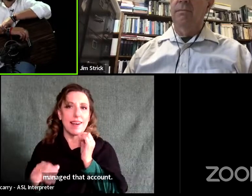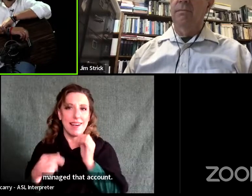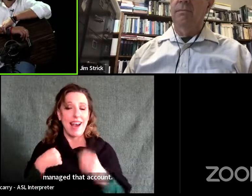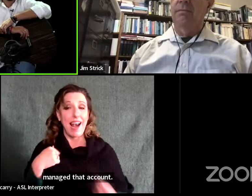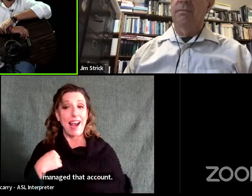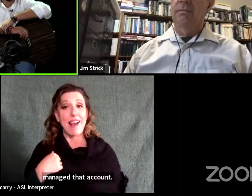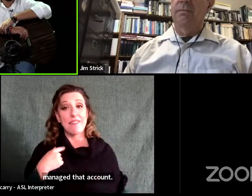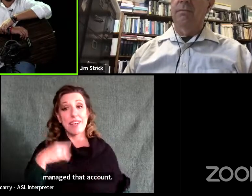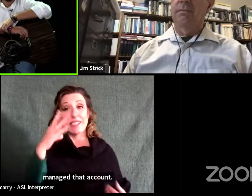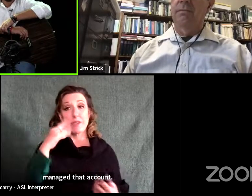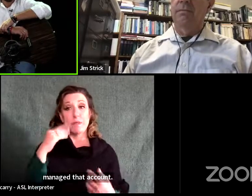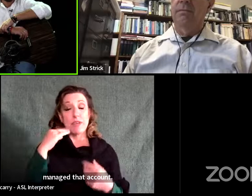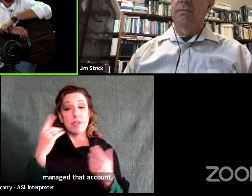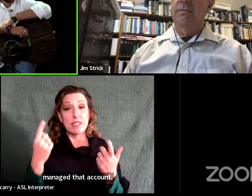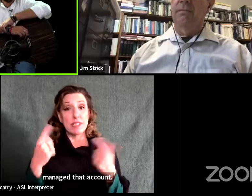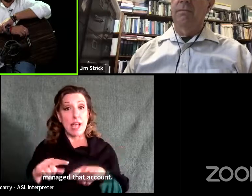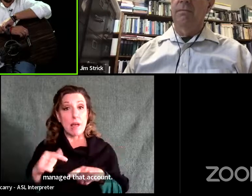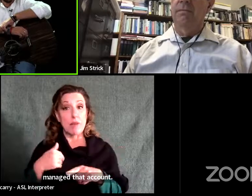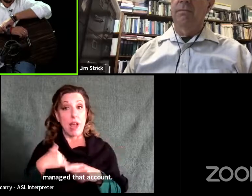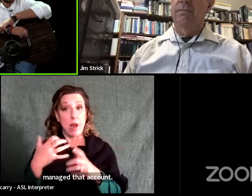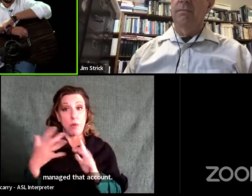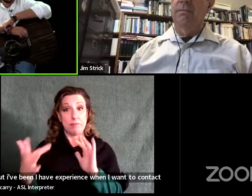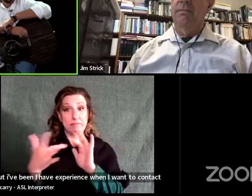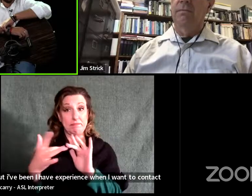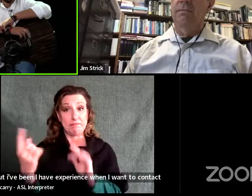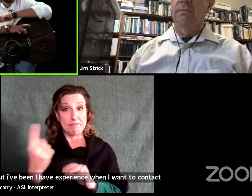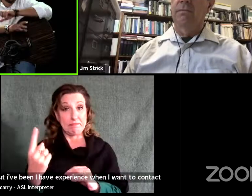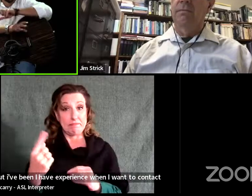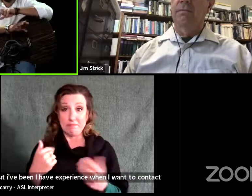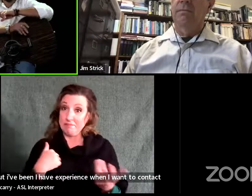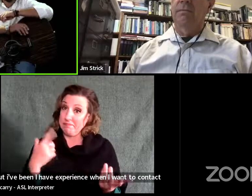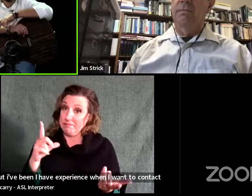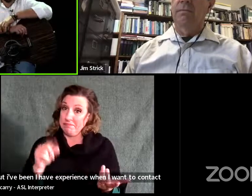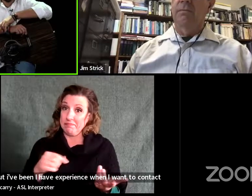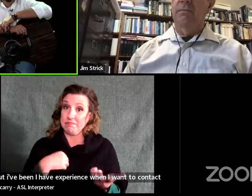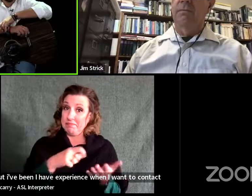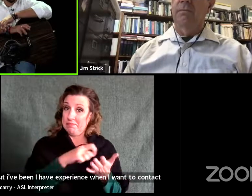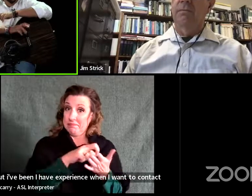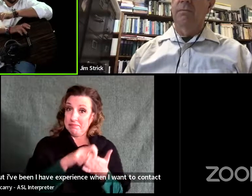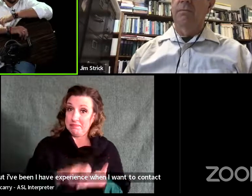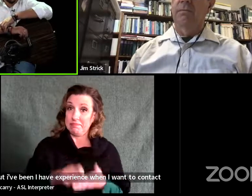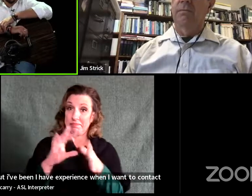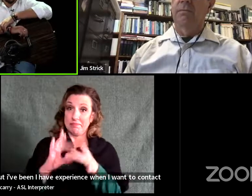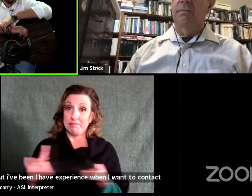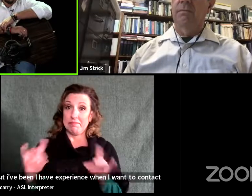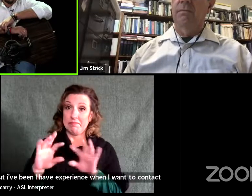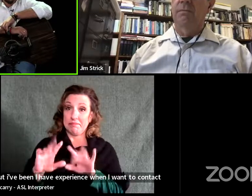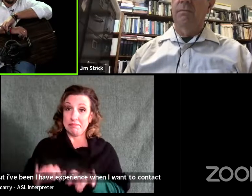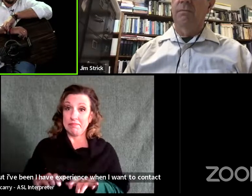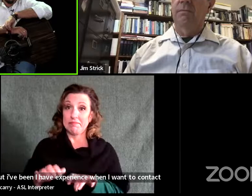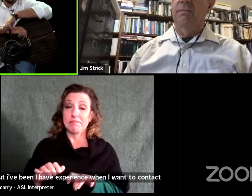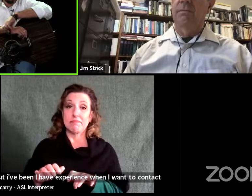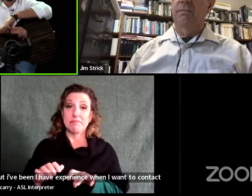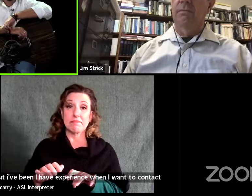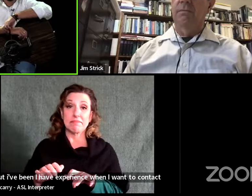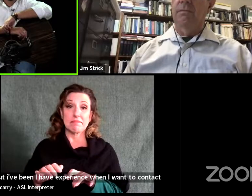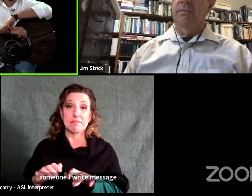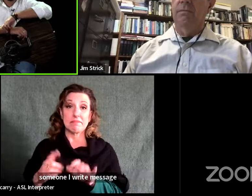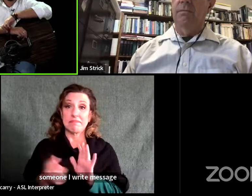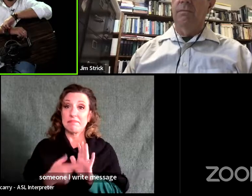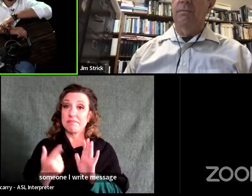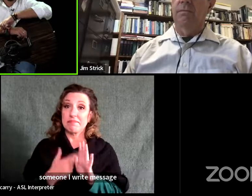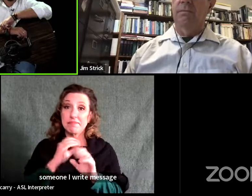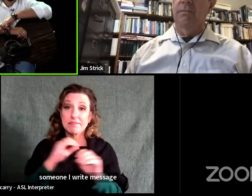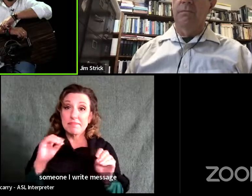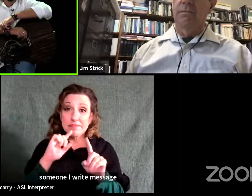experience when I want to contact someone, I write a message. Probably sometimes I don't have the answer,